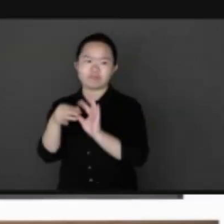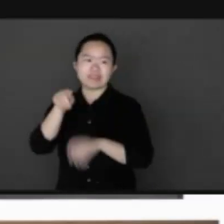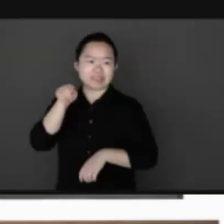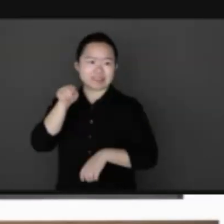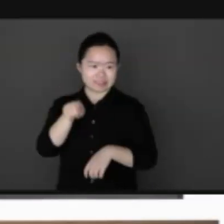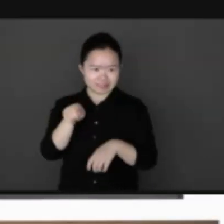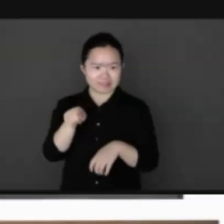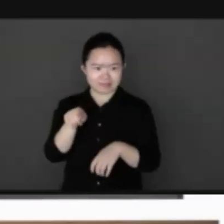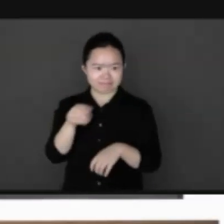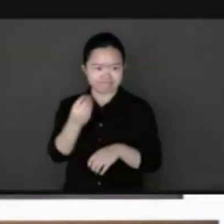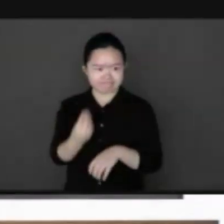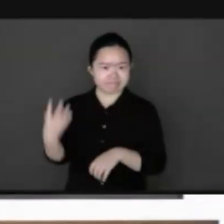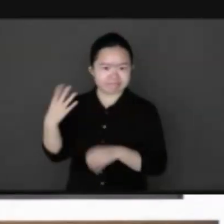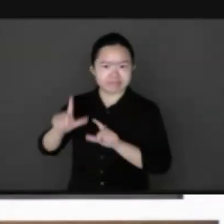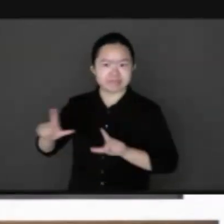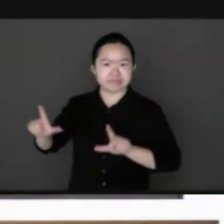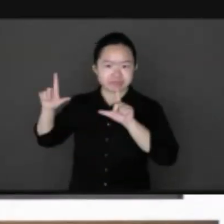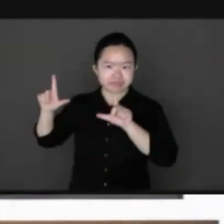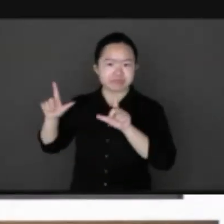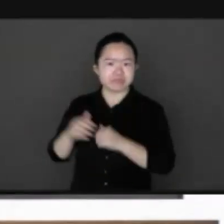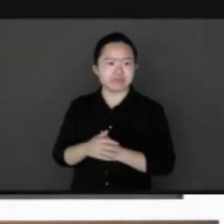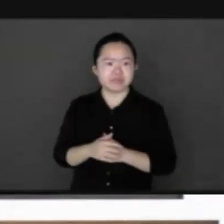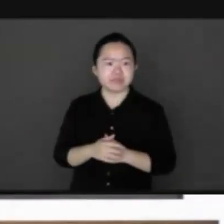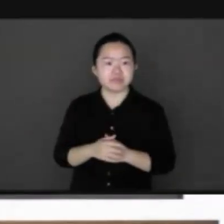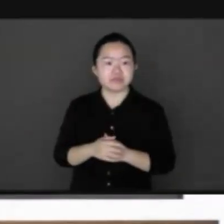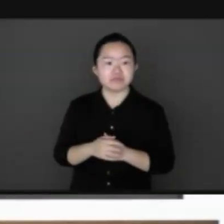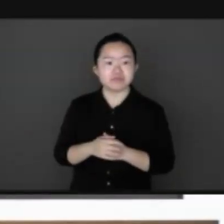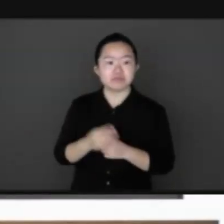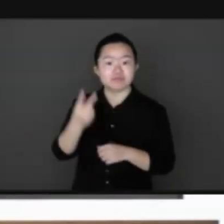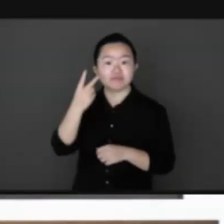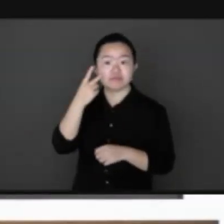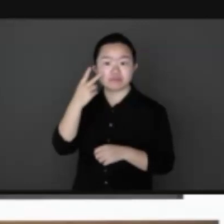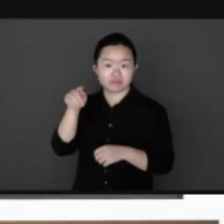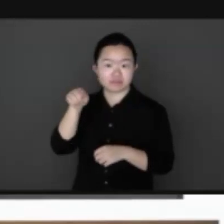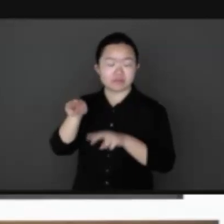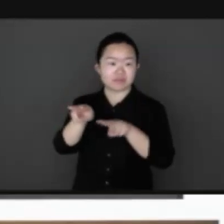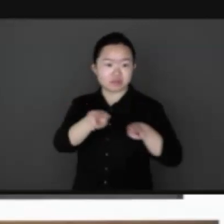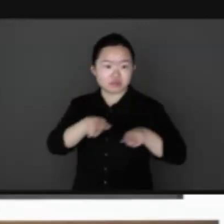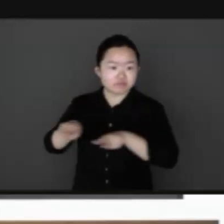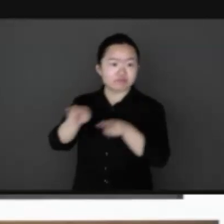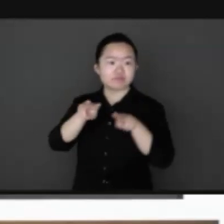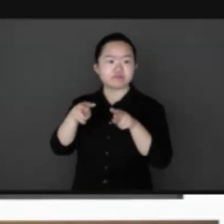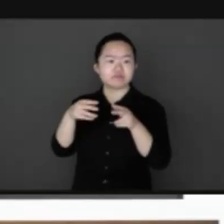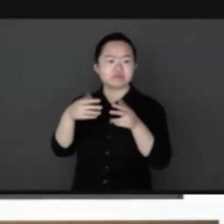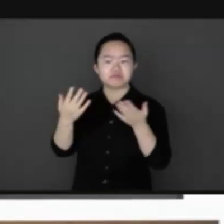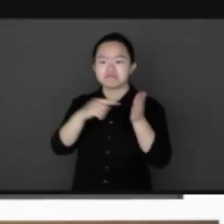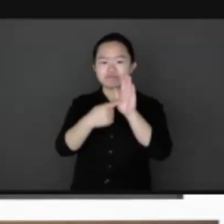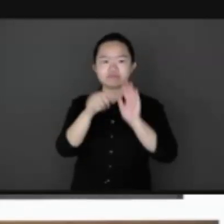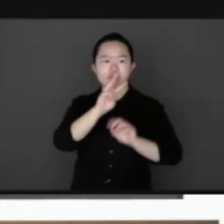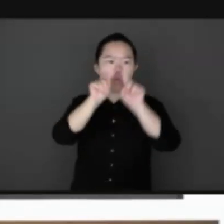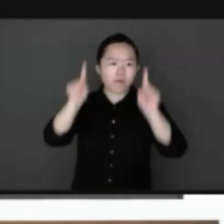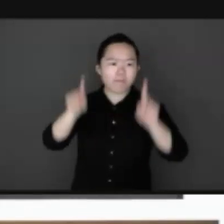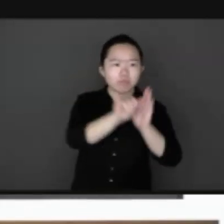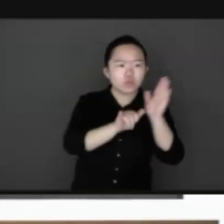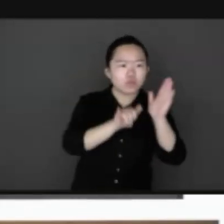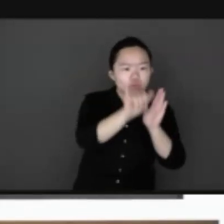relevant for all video players embedded in ICT. So that's your common YouTube or Vimeo videos, for example. It's also